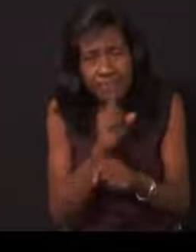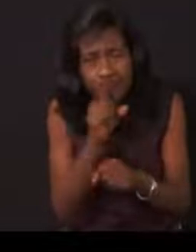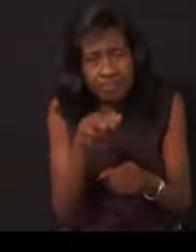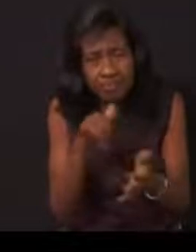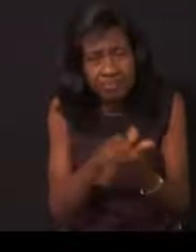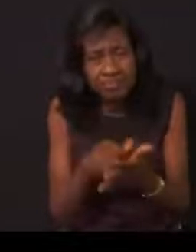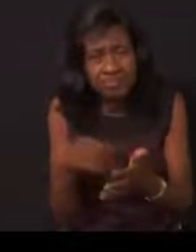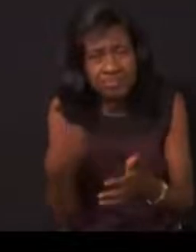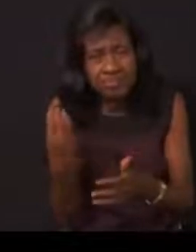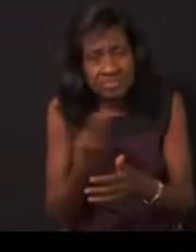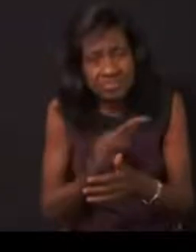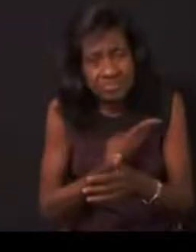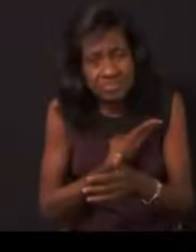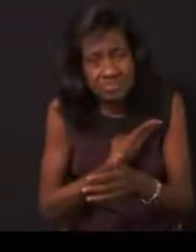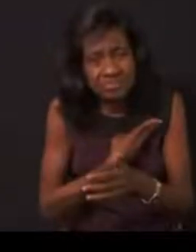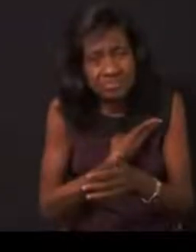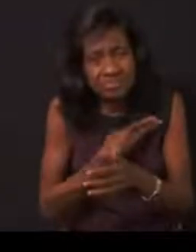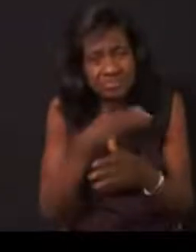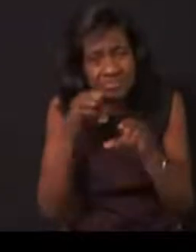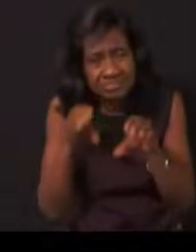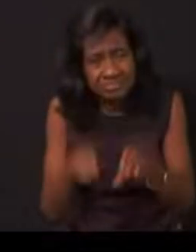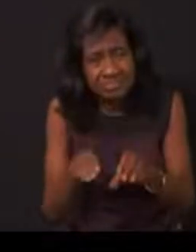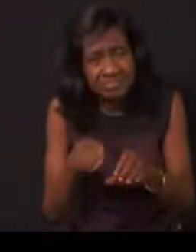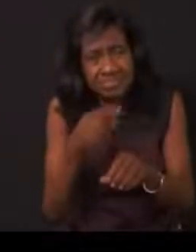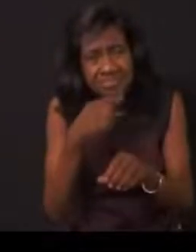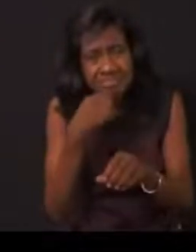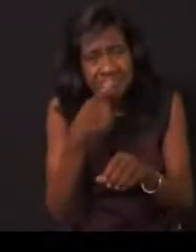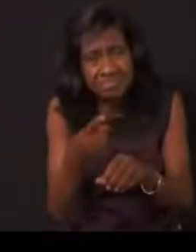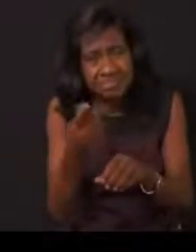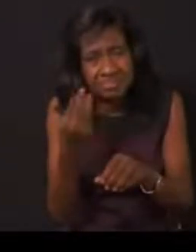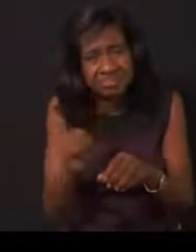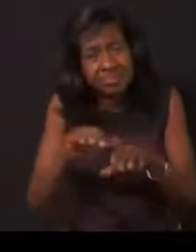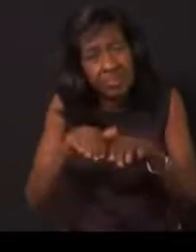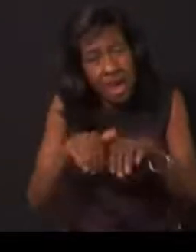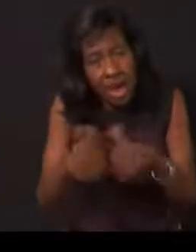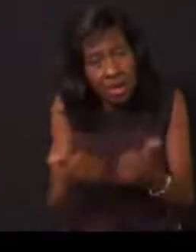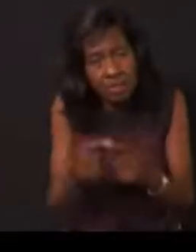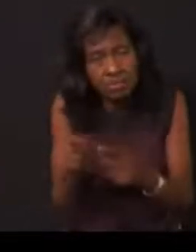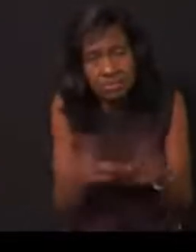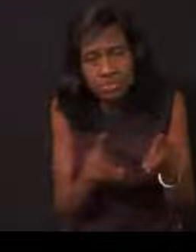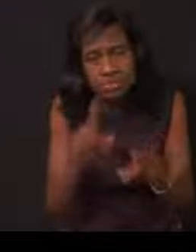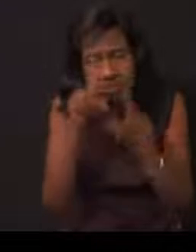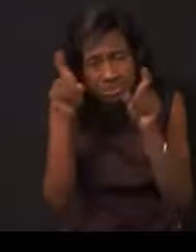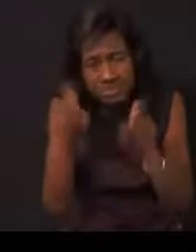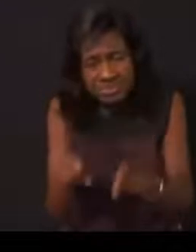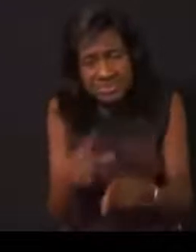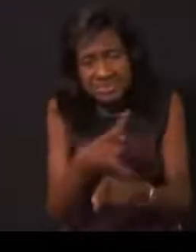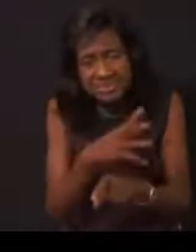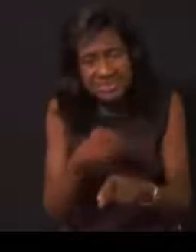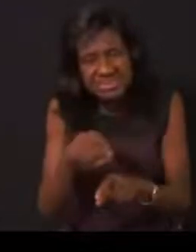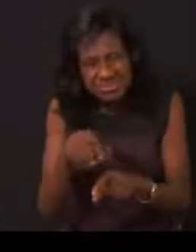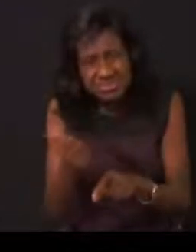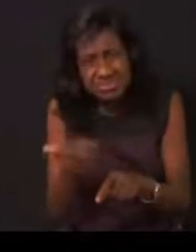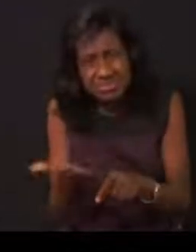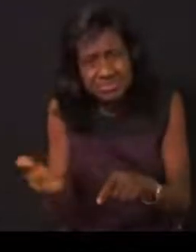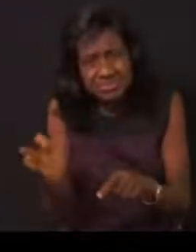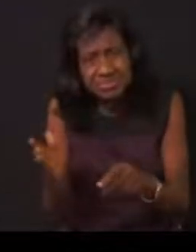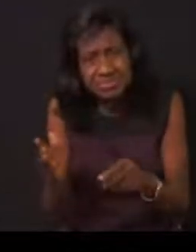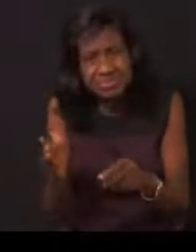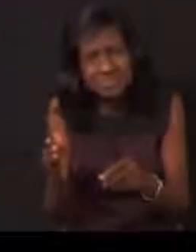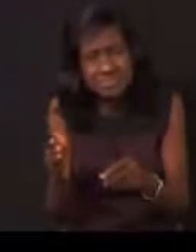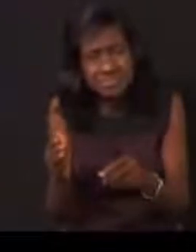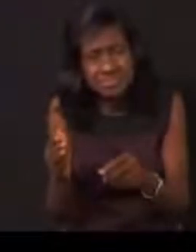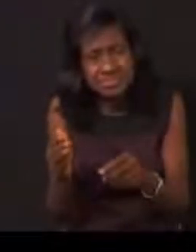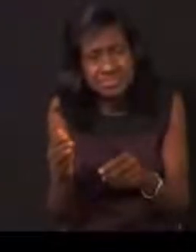can be able to inform them as to how to do the test, but also there are certain other things like ensuring